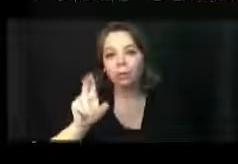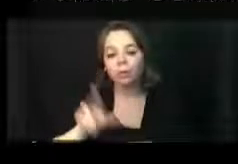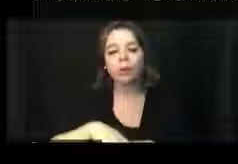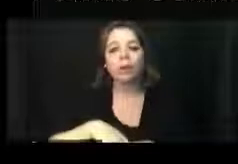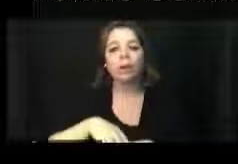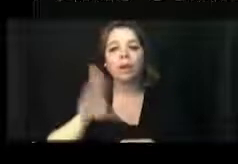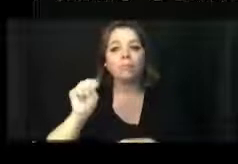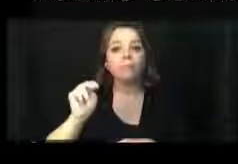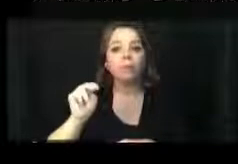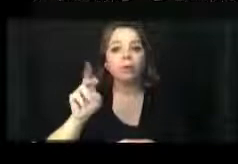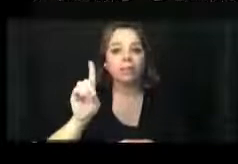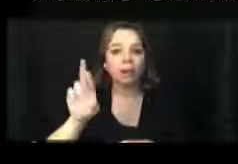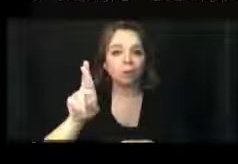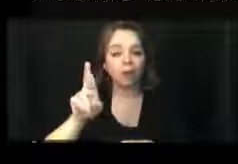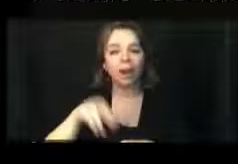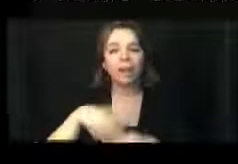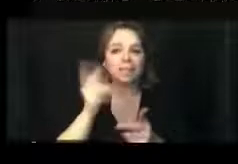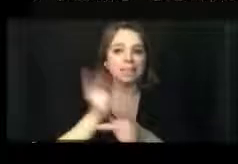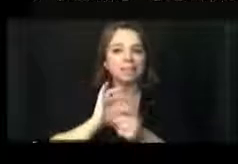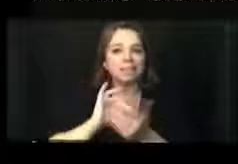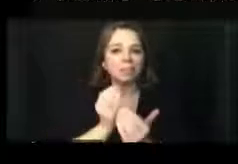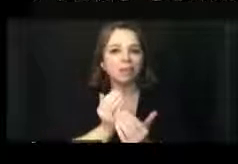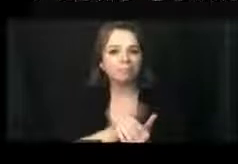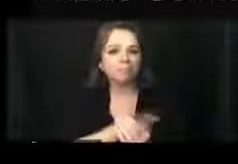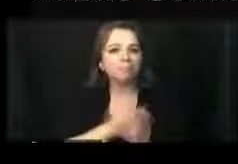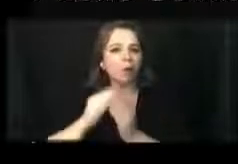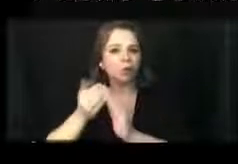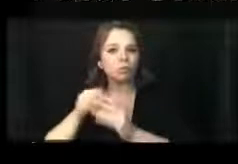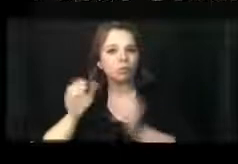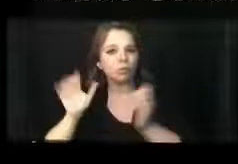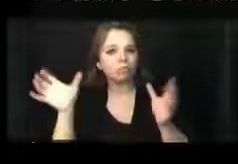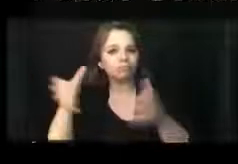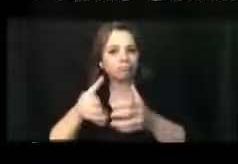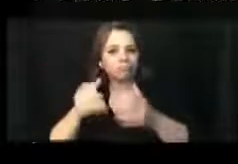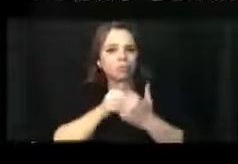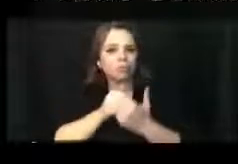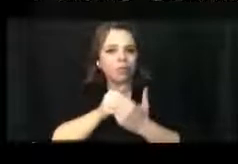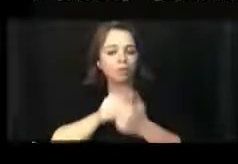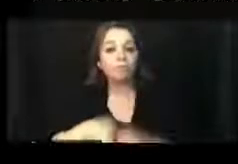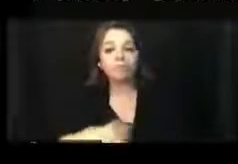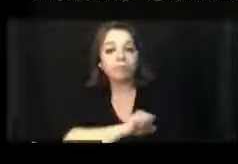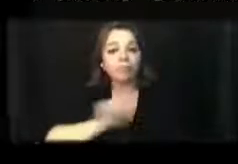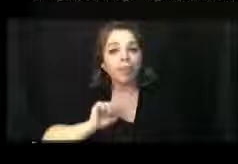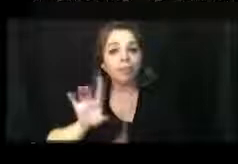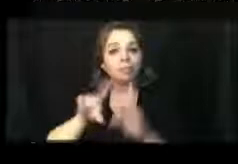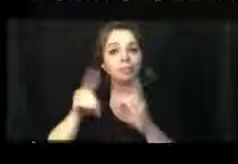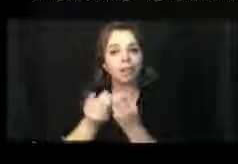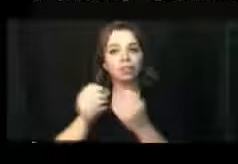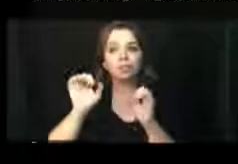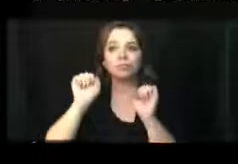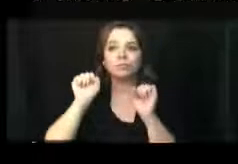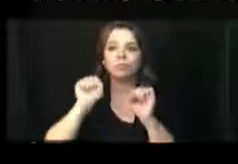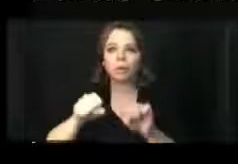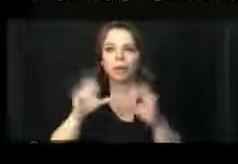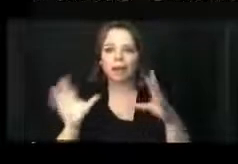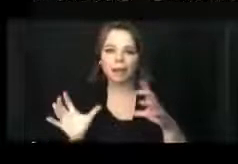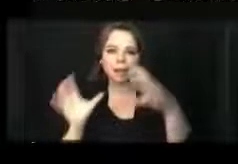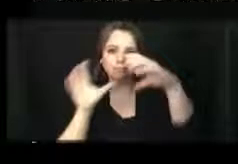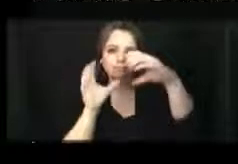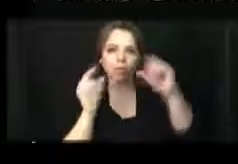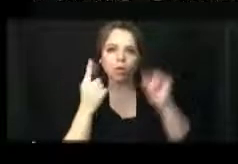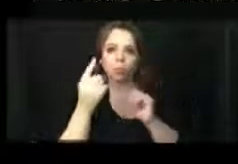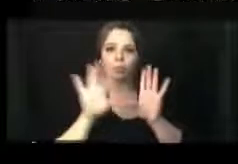region, keeping our community nicely together. And then for our Senate district, we're able to kind of jointly put this all together into one